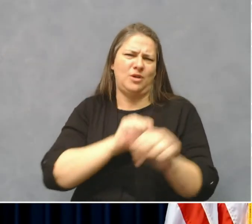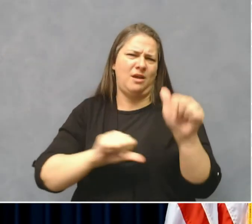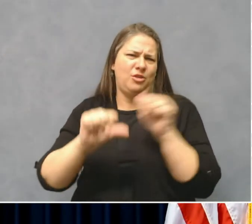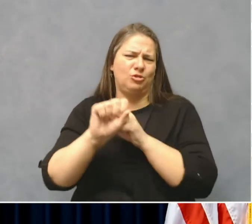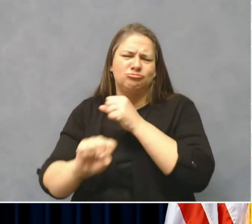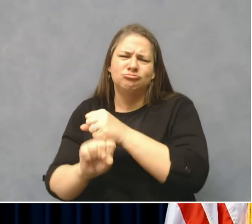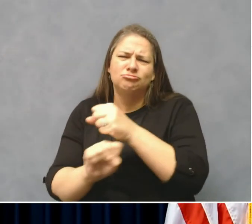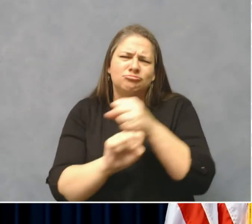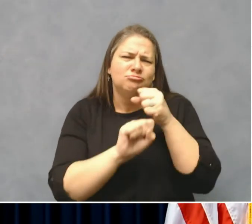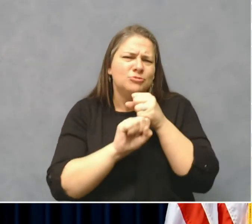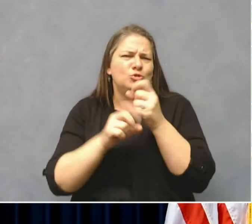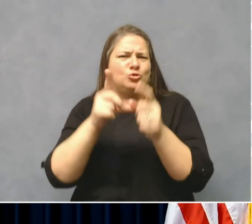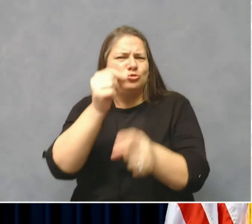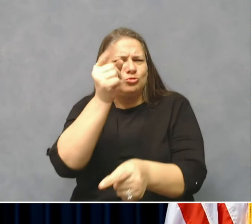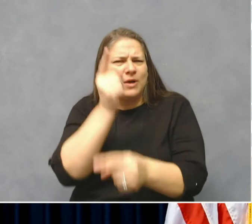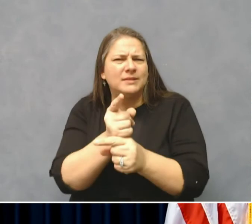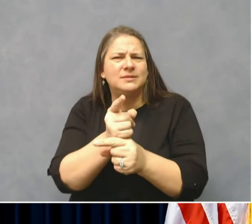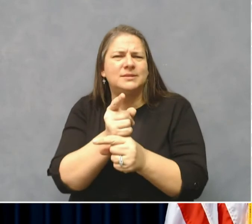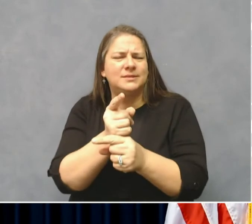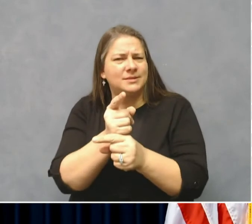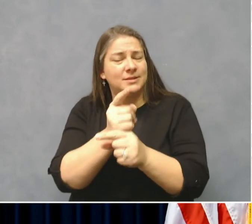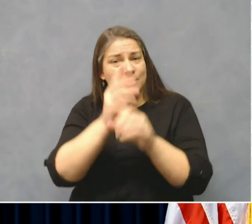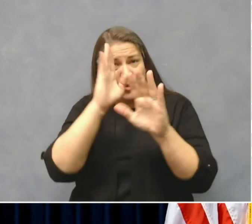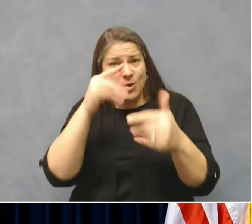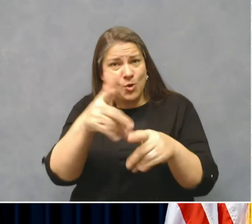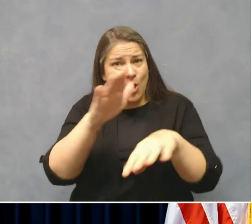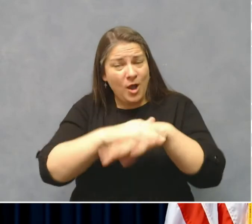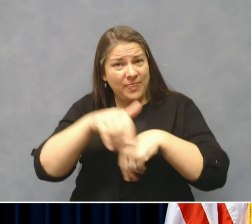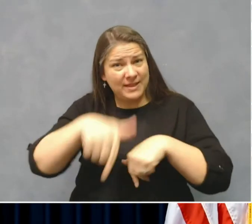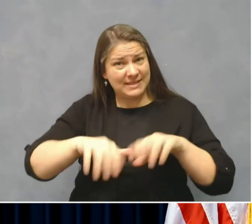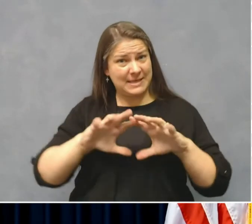things. Know that you're on a team that cares for one